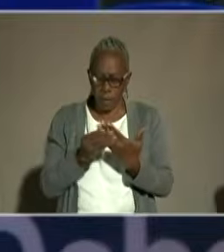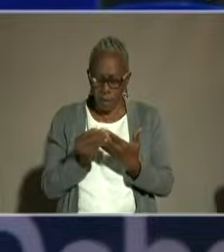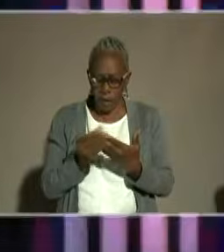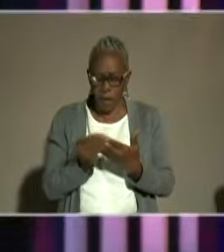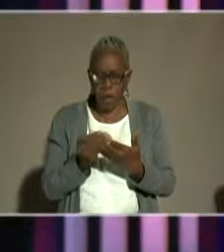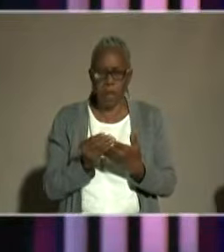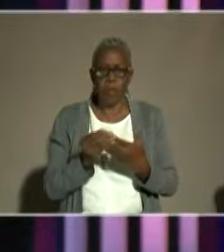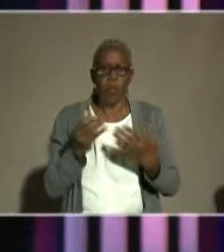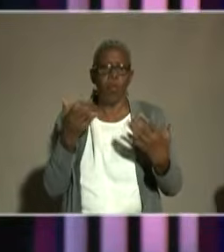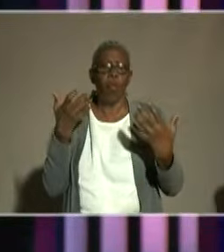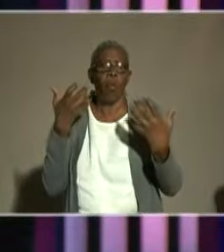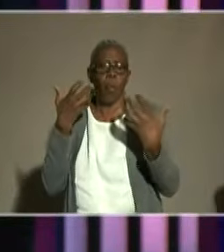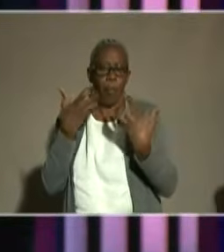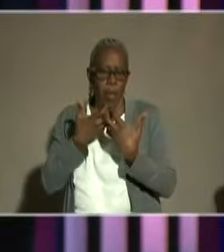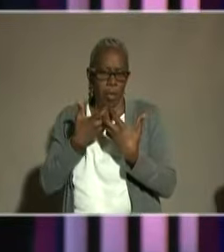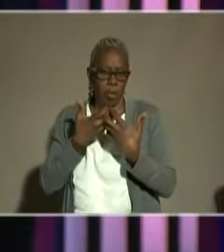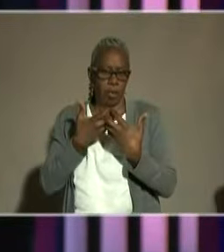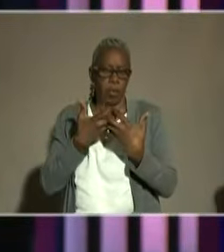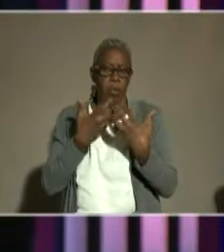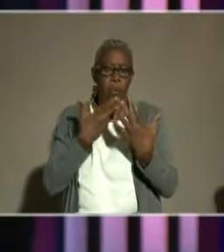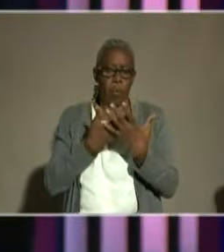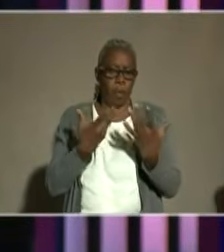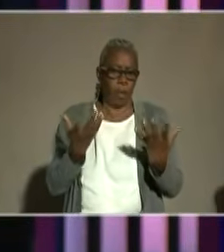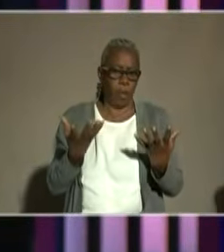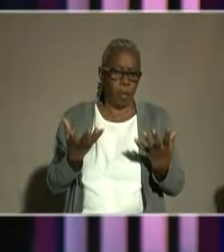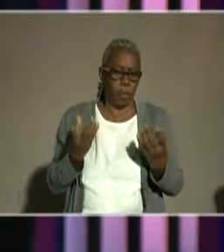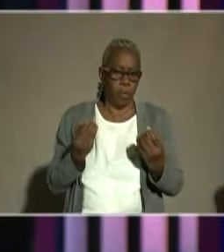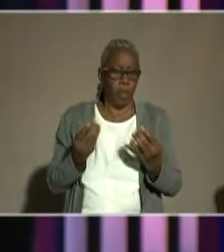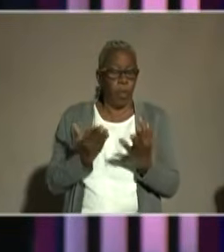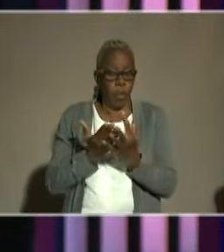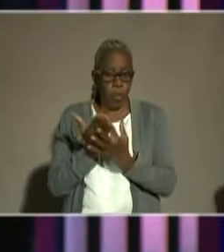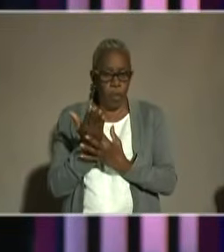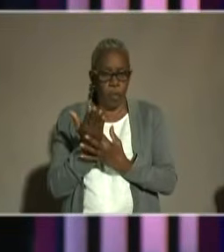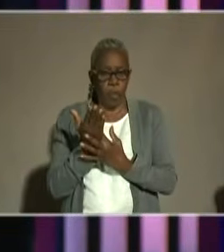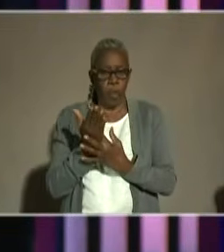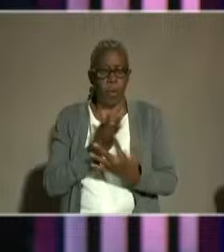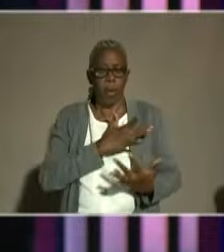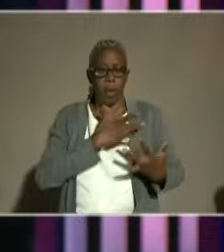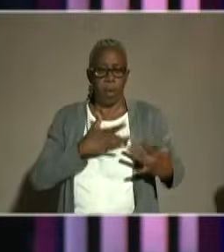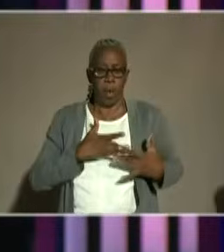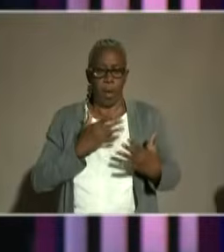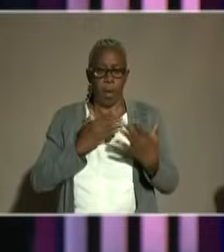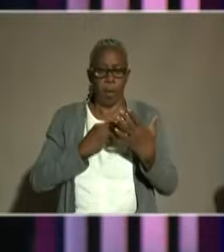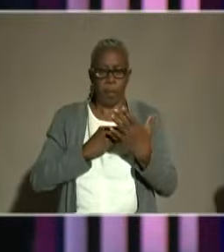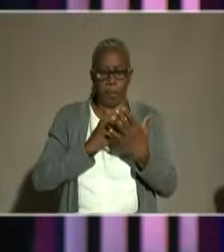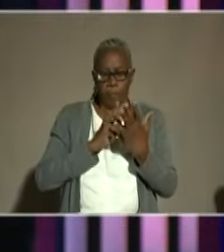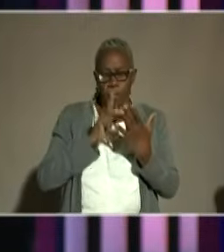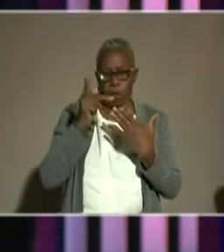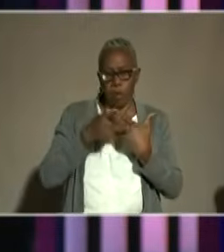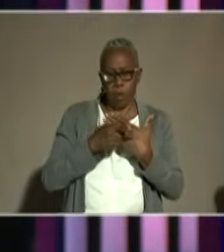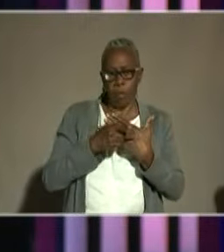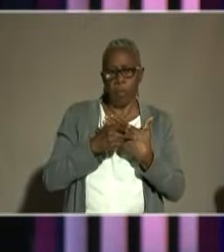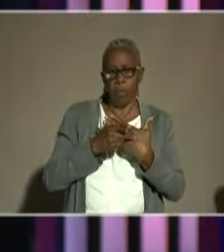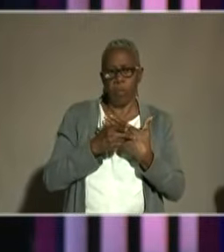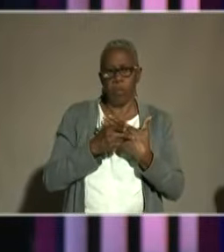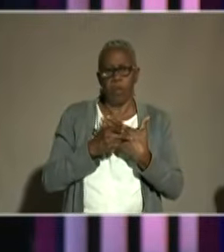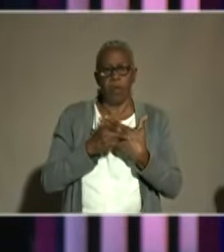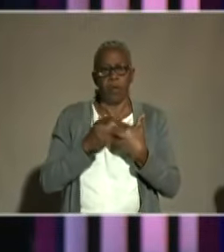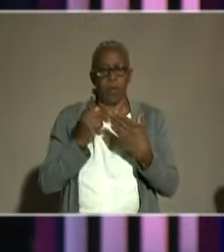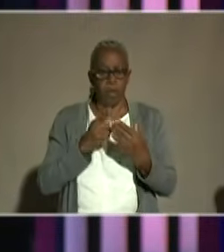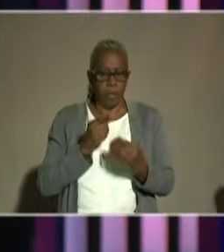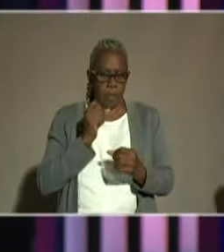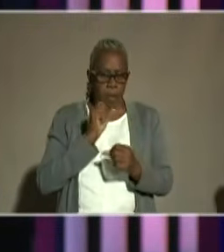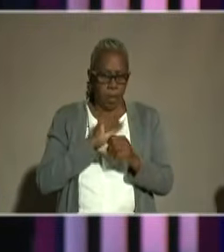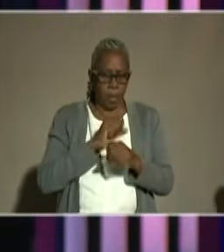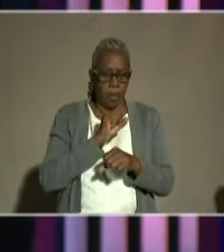will match their investment through the HEART program to encourage them to invest further in training and upskilling the workforce